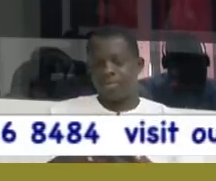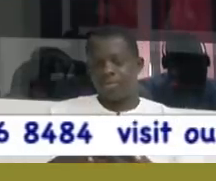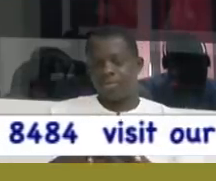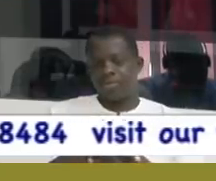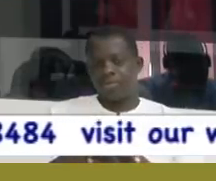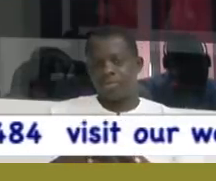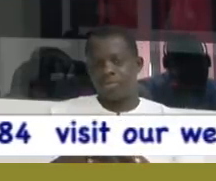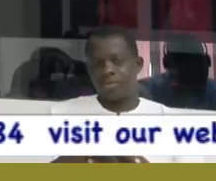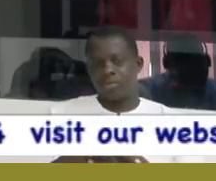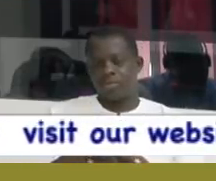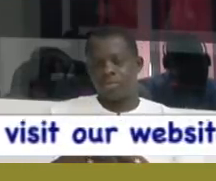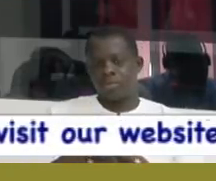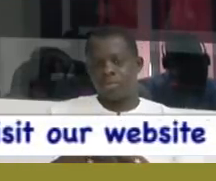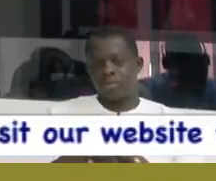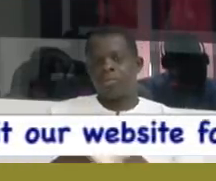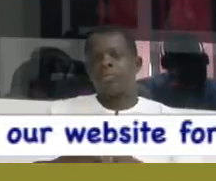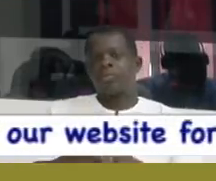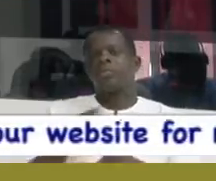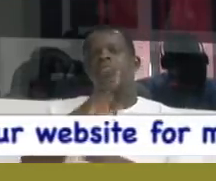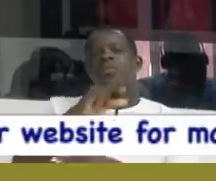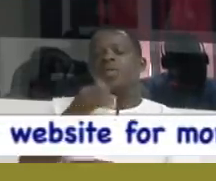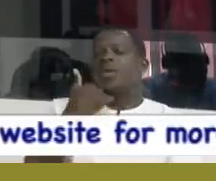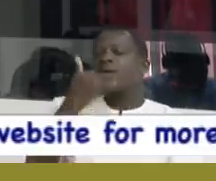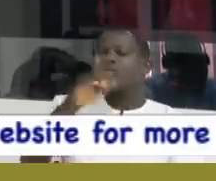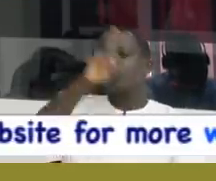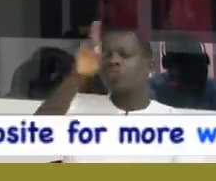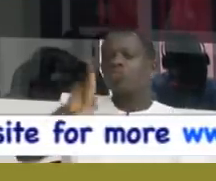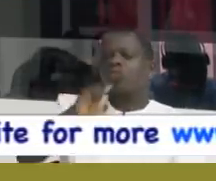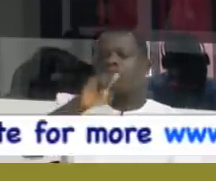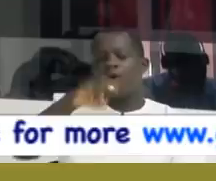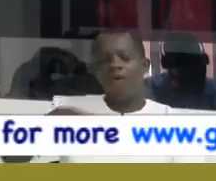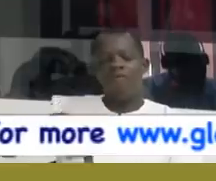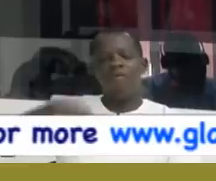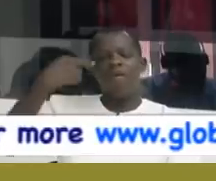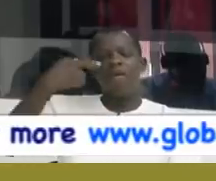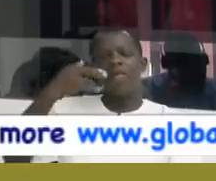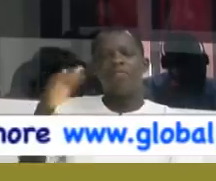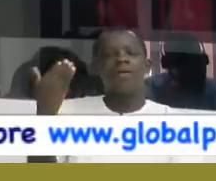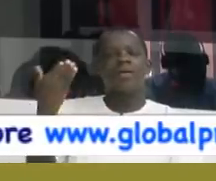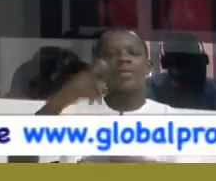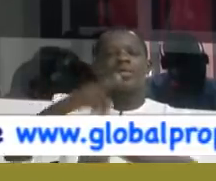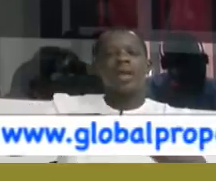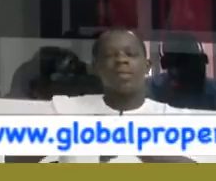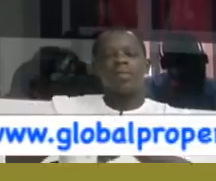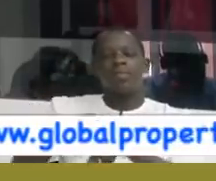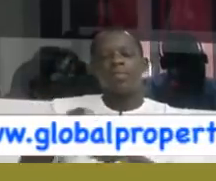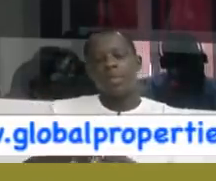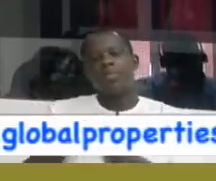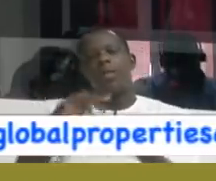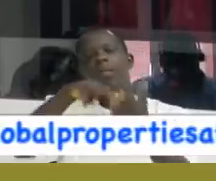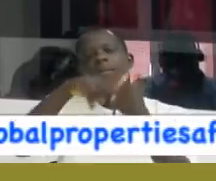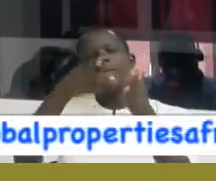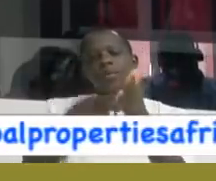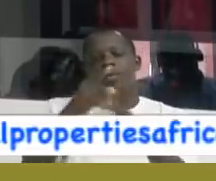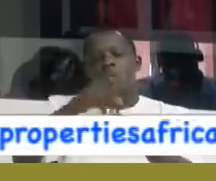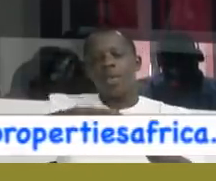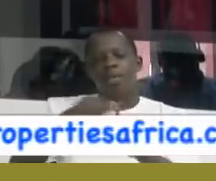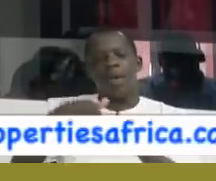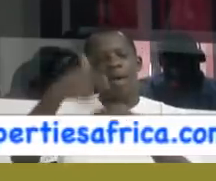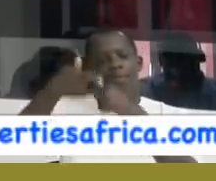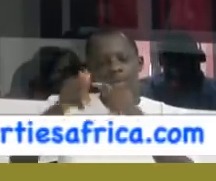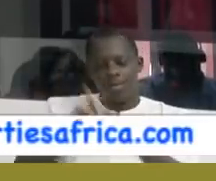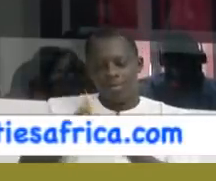He was asked, "What were you feeling at that time?" Referring to the time after he was